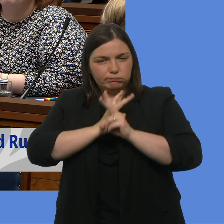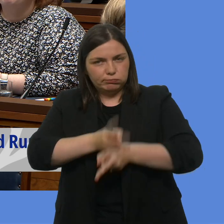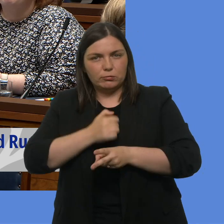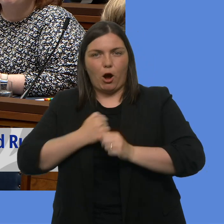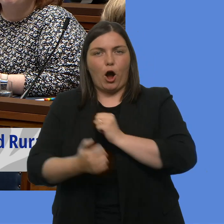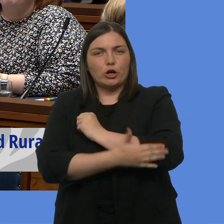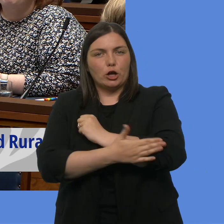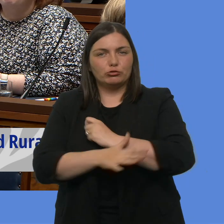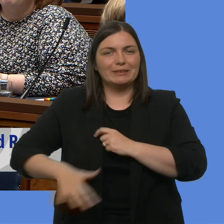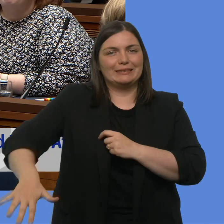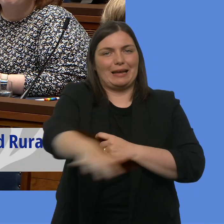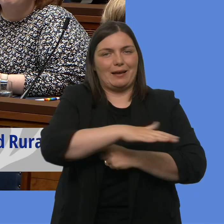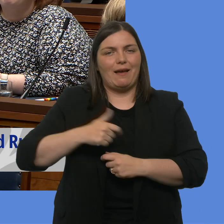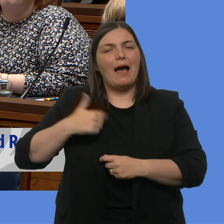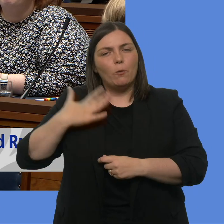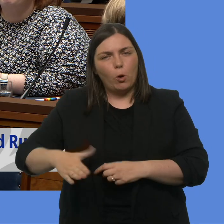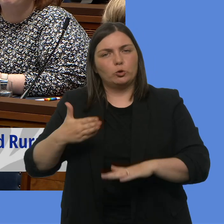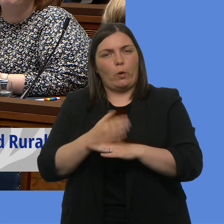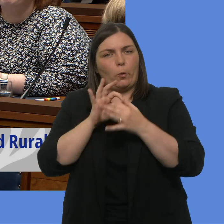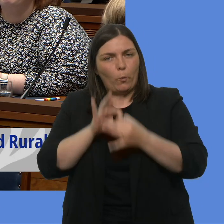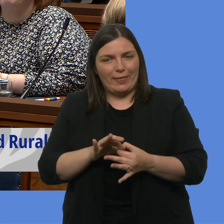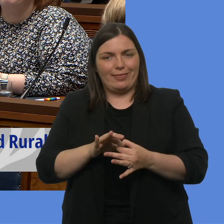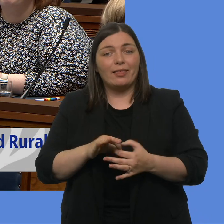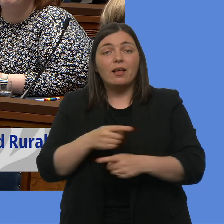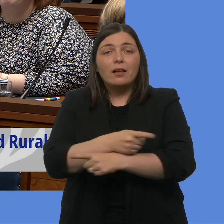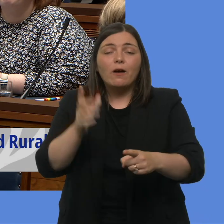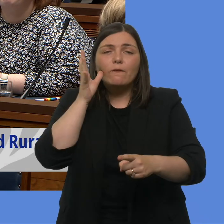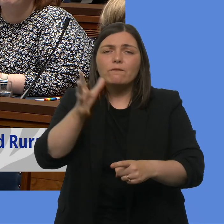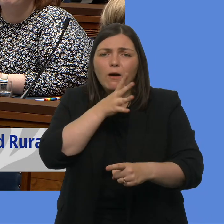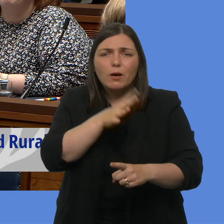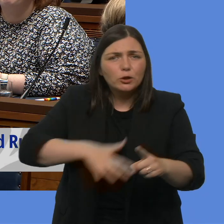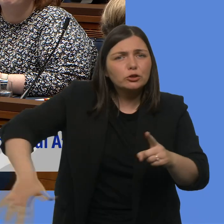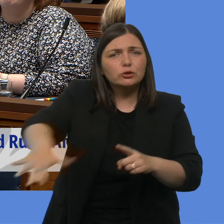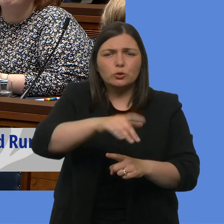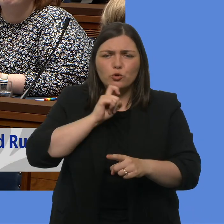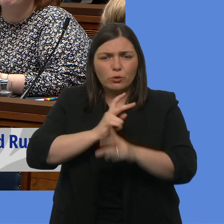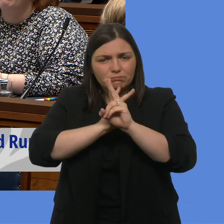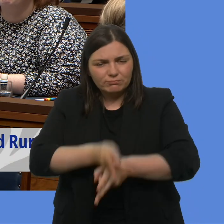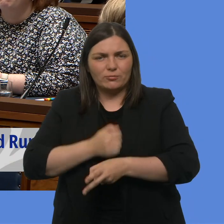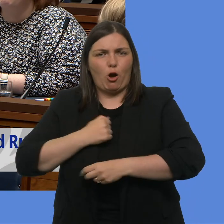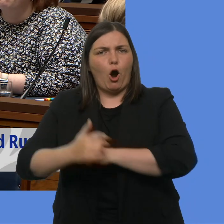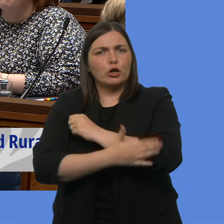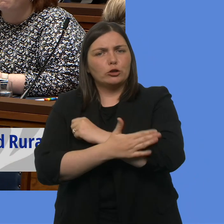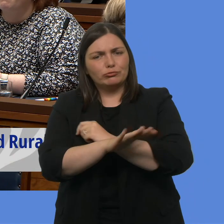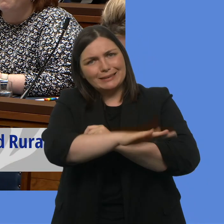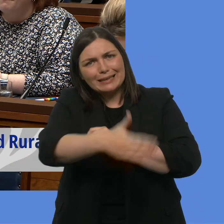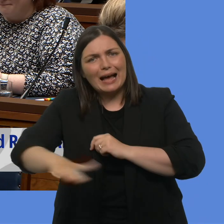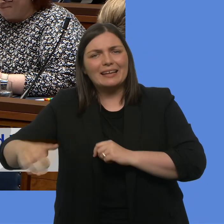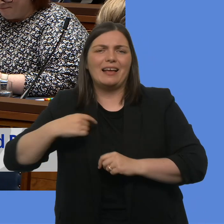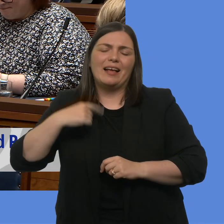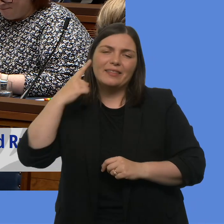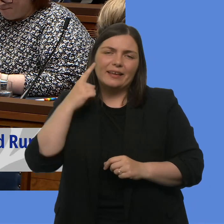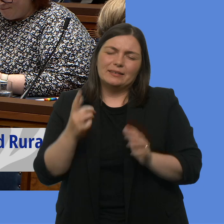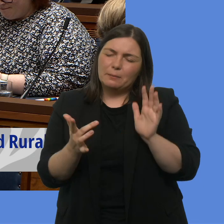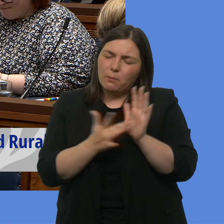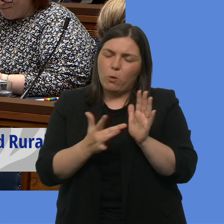those farmers, we're not going to have those custodians of the countryside. And that's why I think all of us are collectively concerned around the issues around this, and hopefully we can work together.